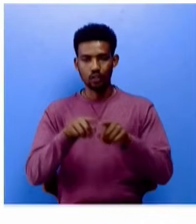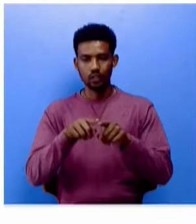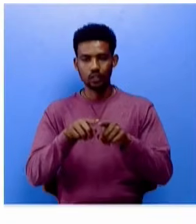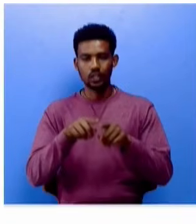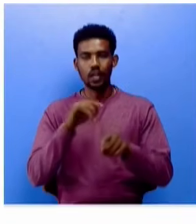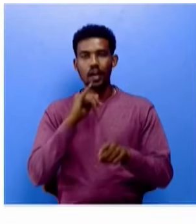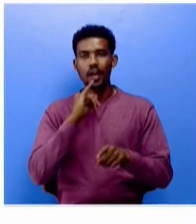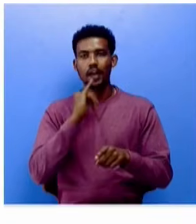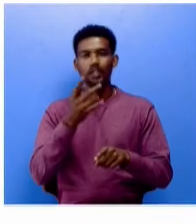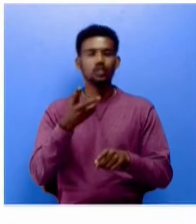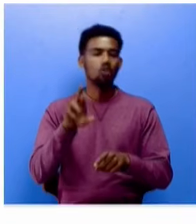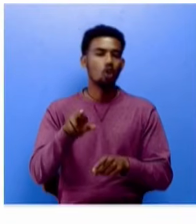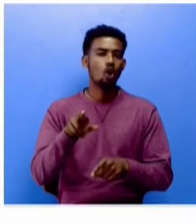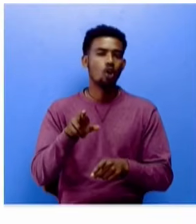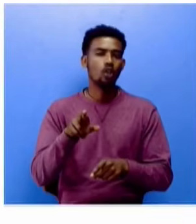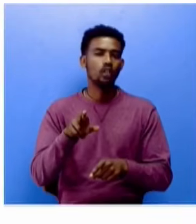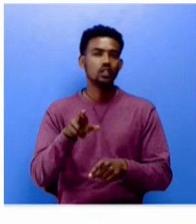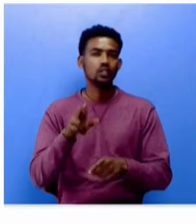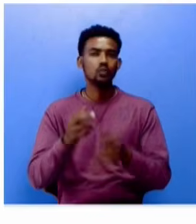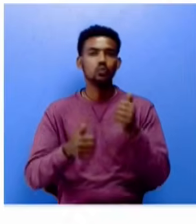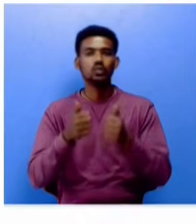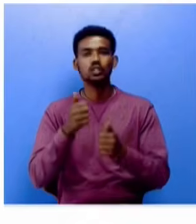is or